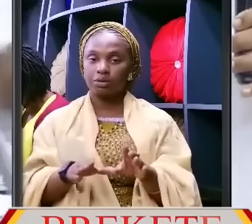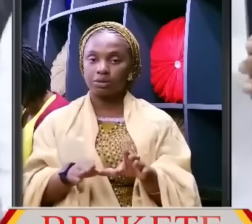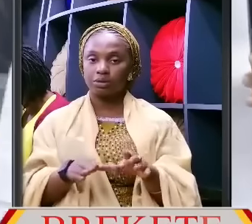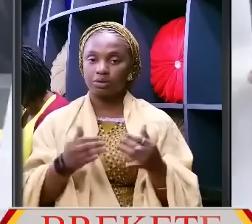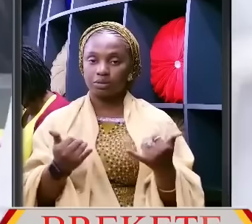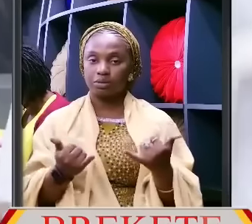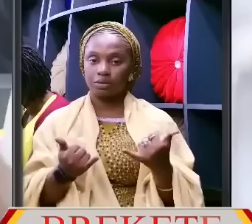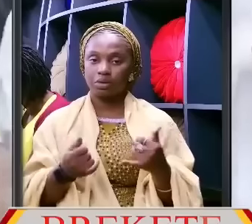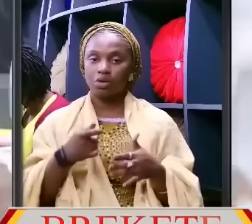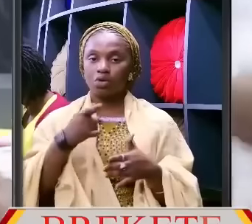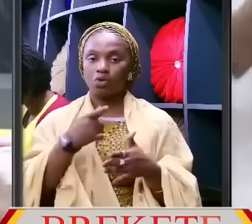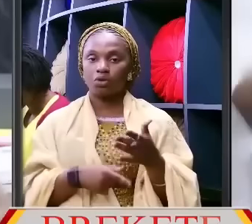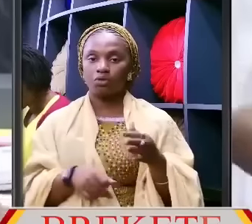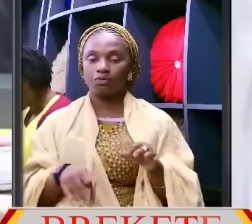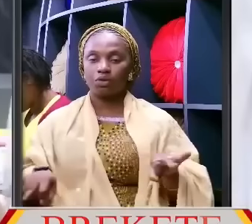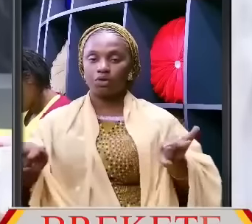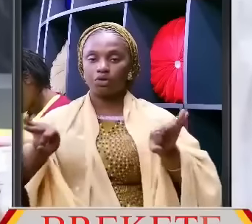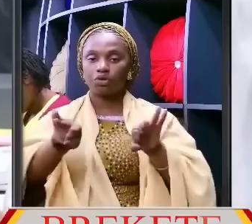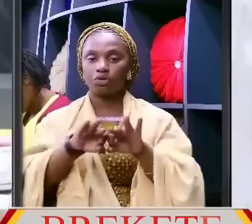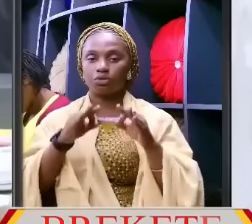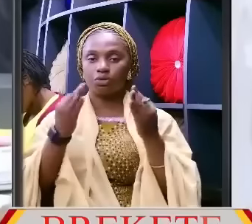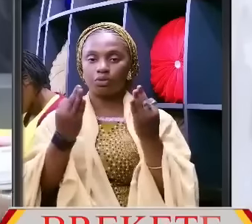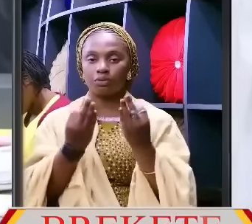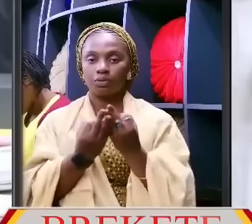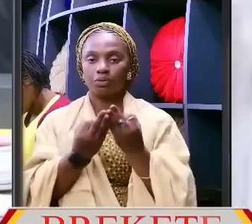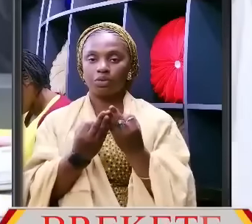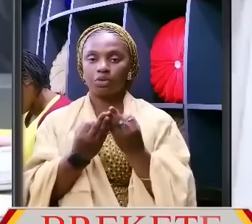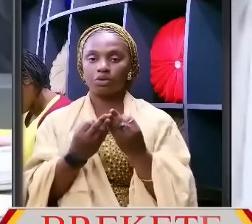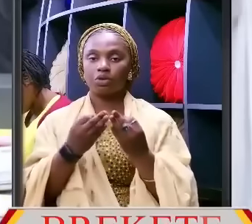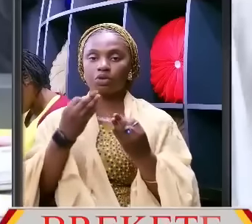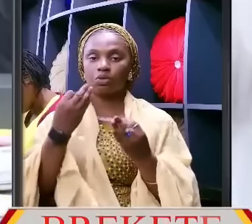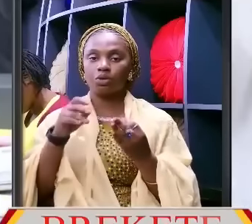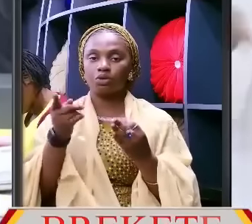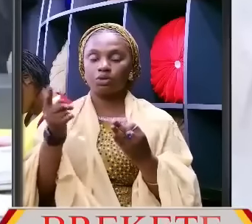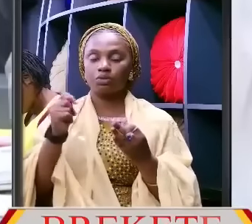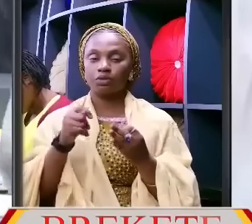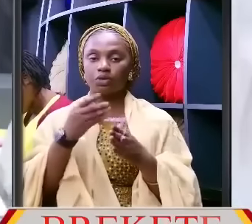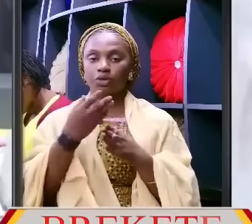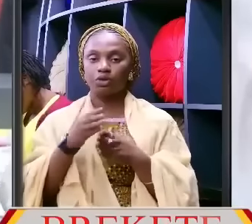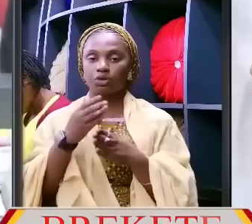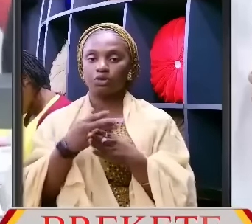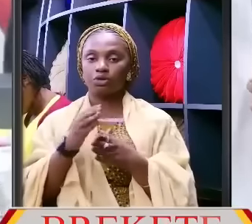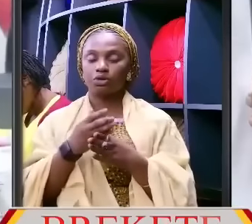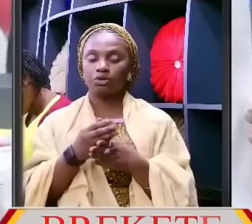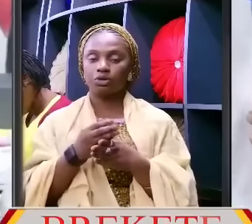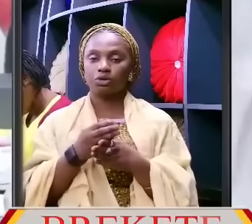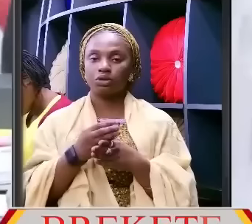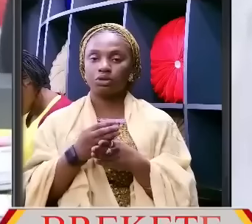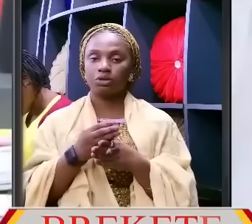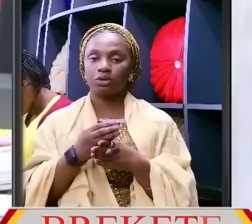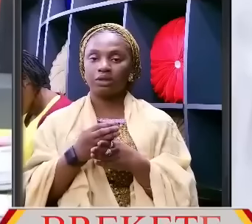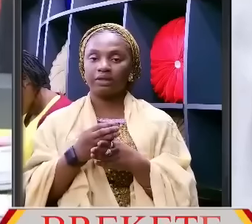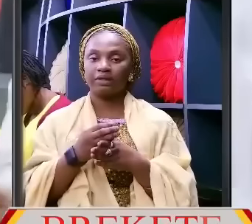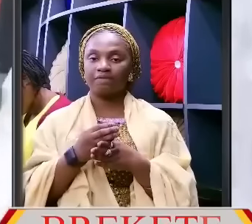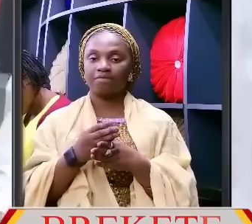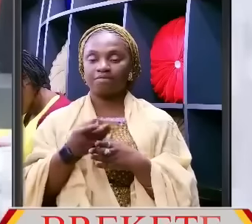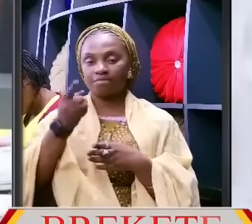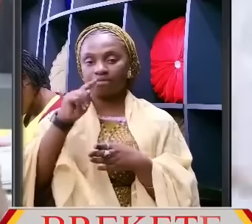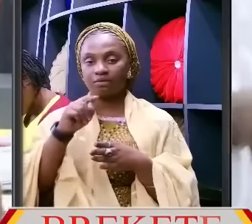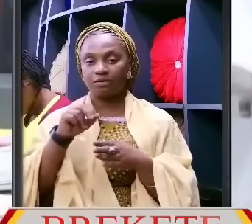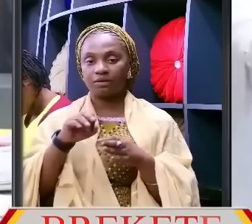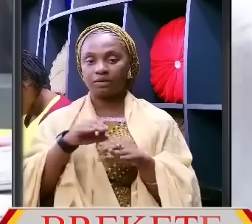general family house? What of their own share? In own share, the late Sally share for